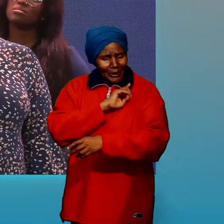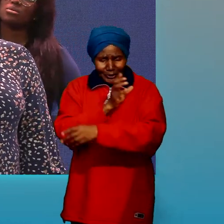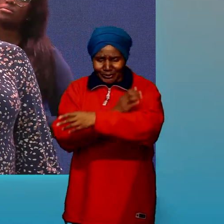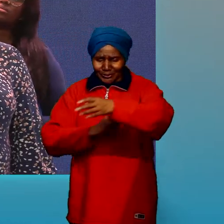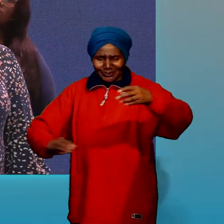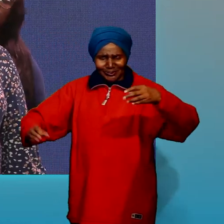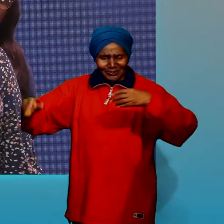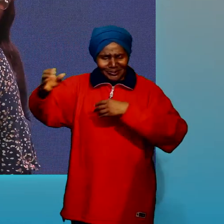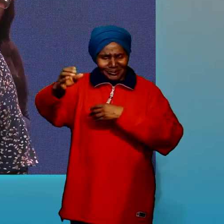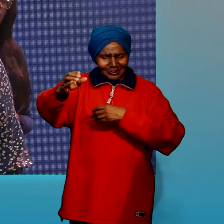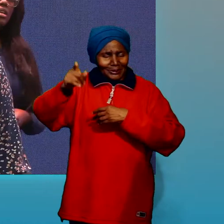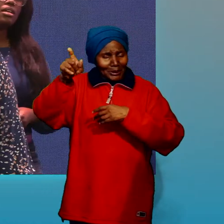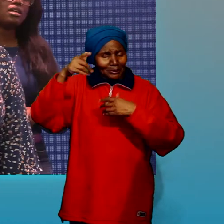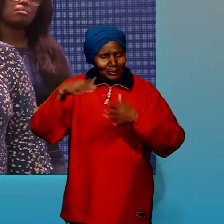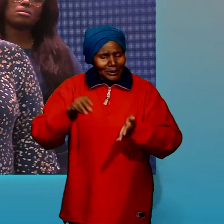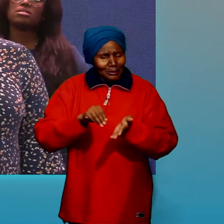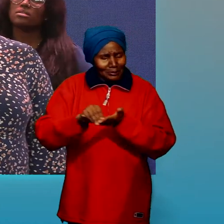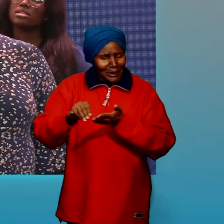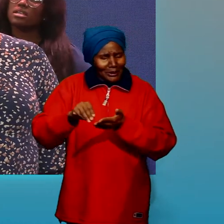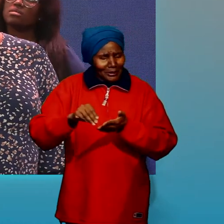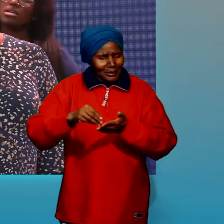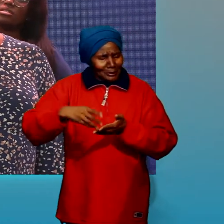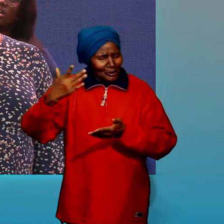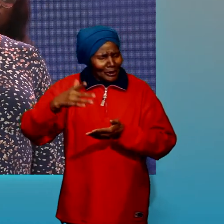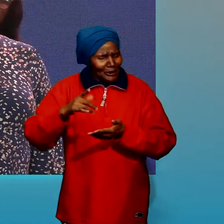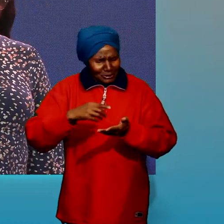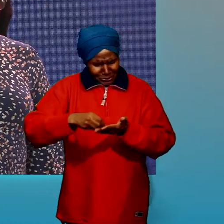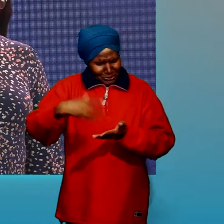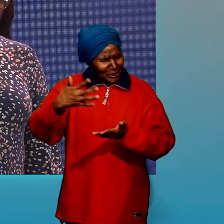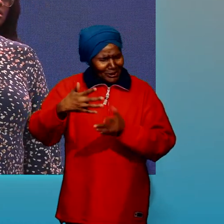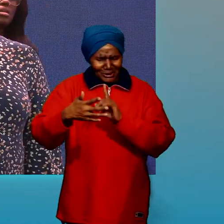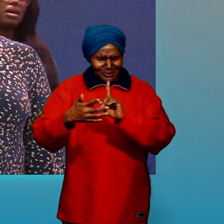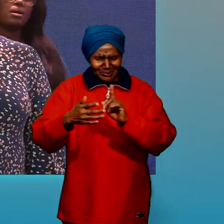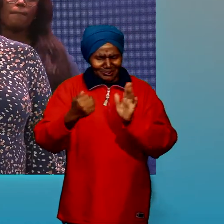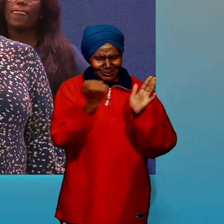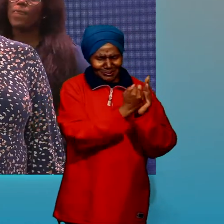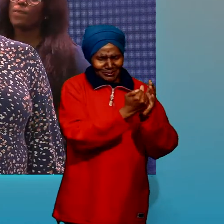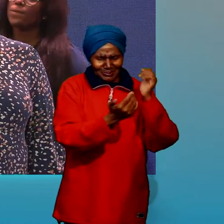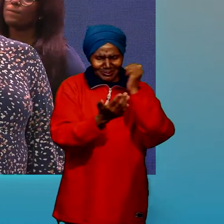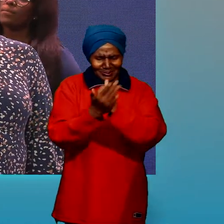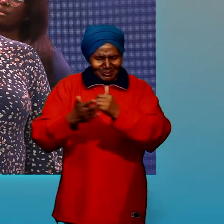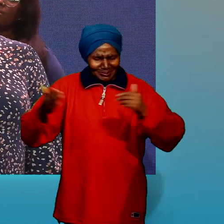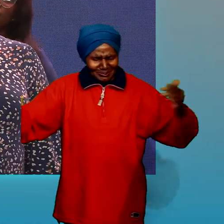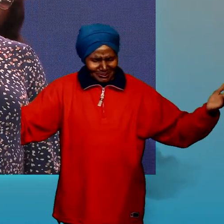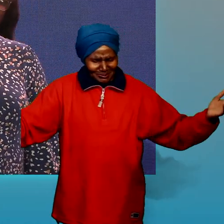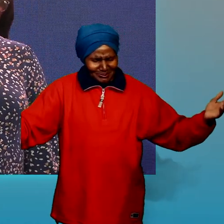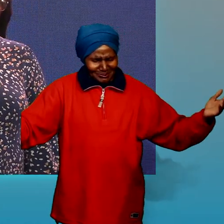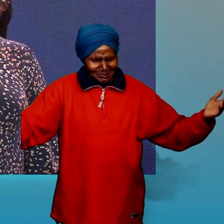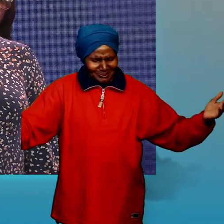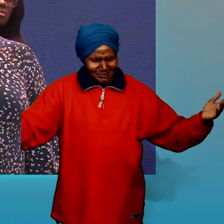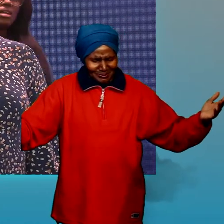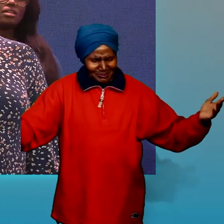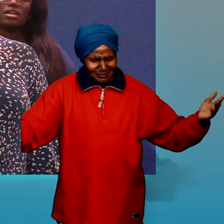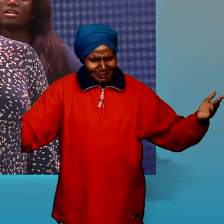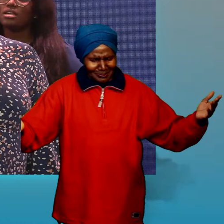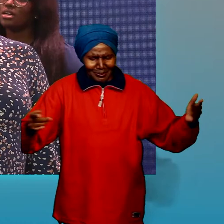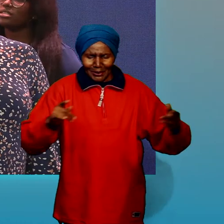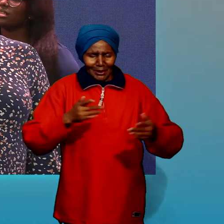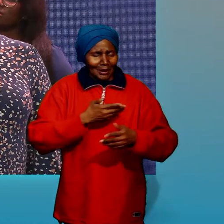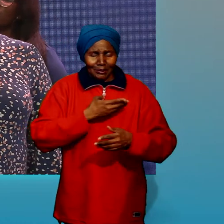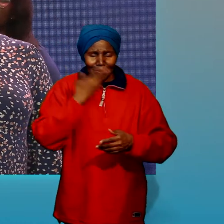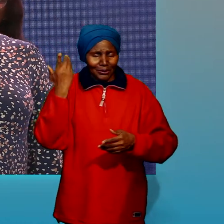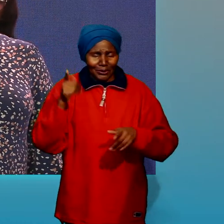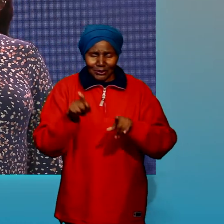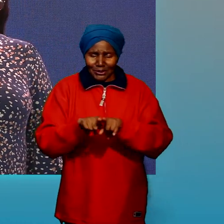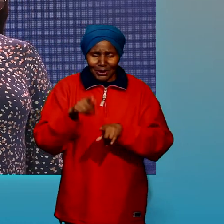the price to set us free. There is none like him. Father,